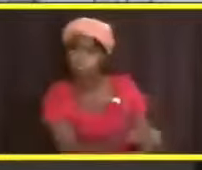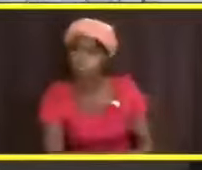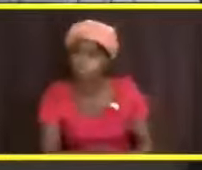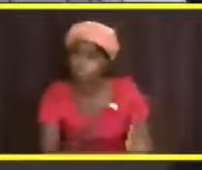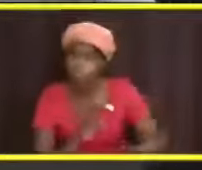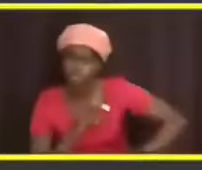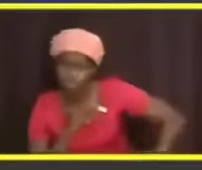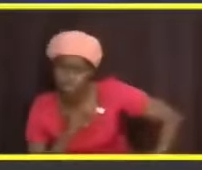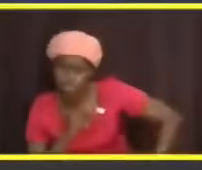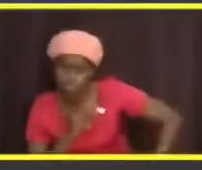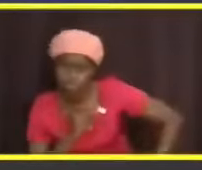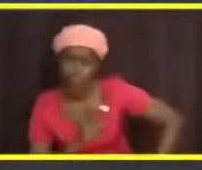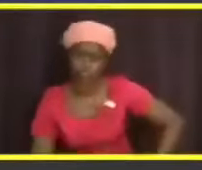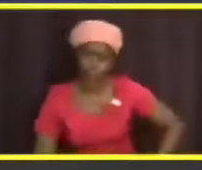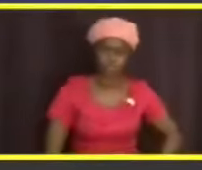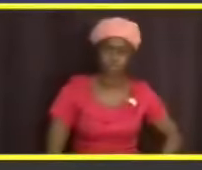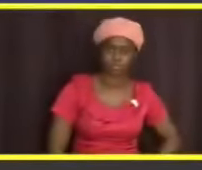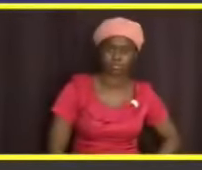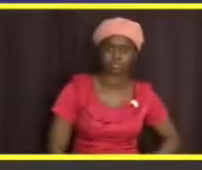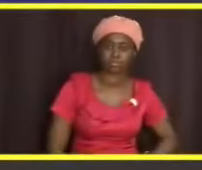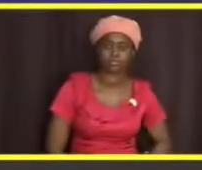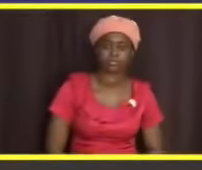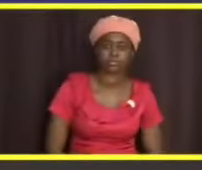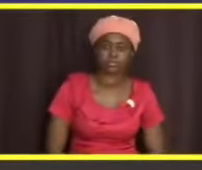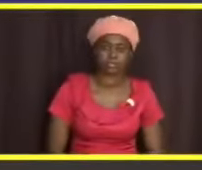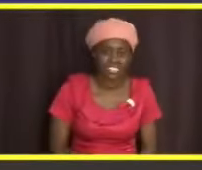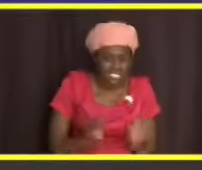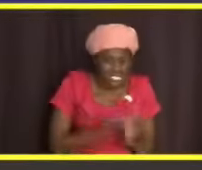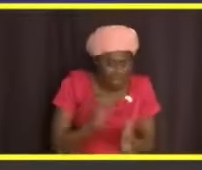Now, I that one as a just brief introduction.